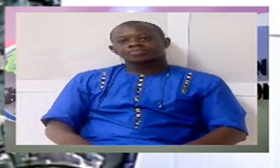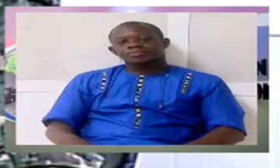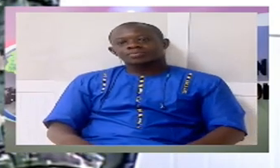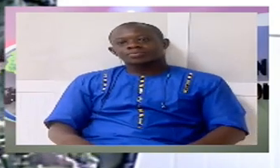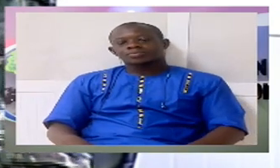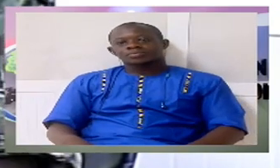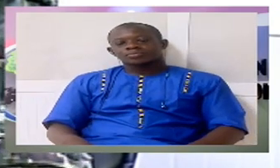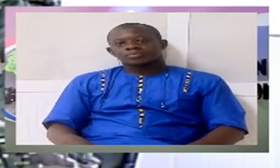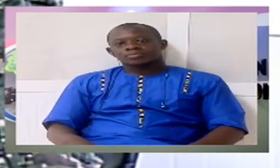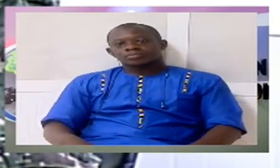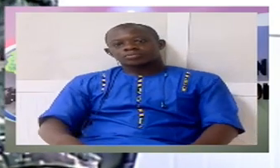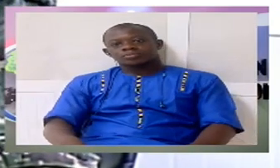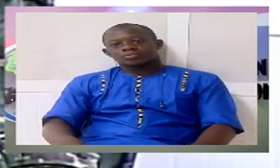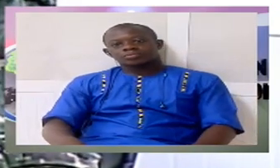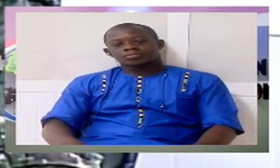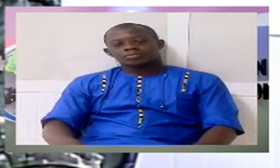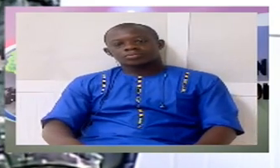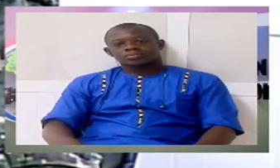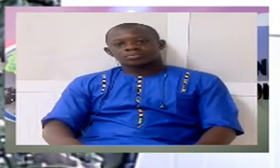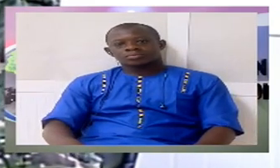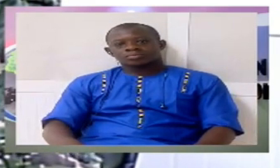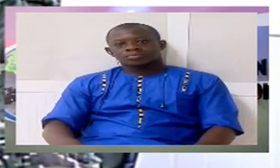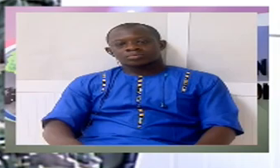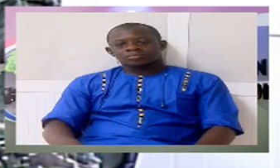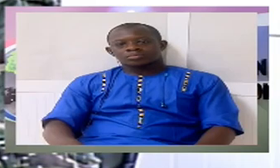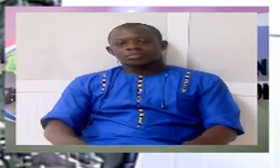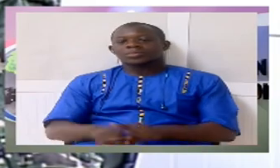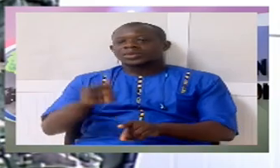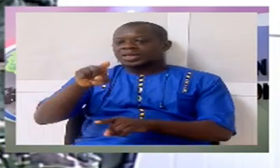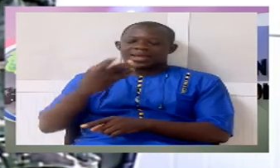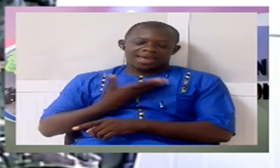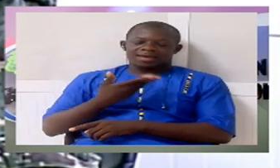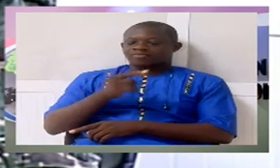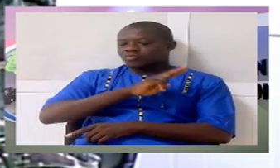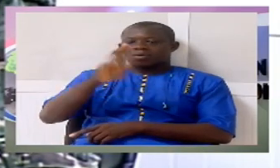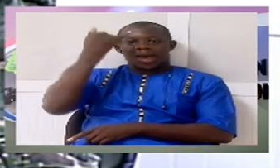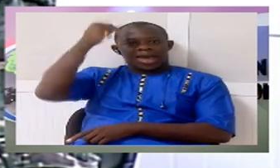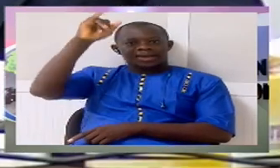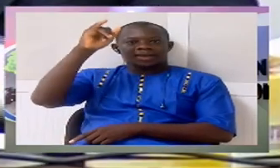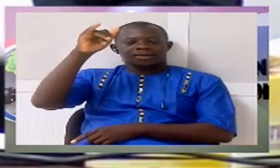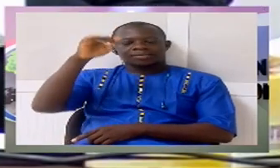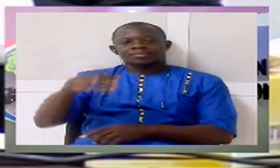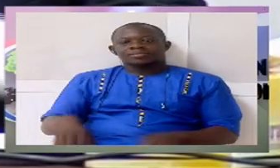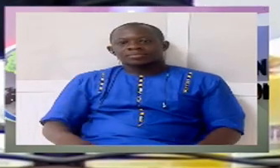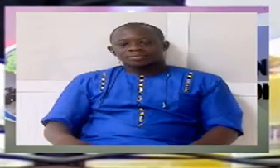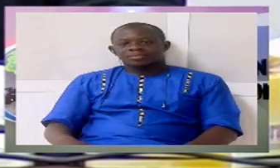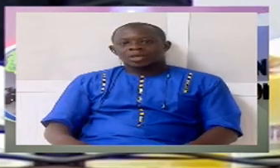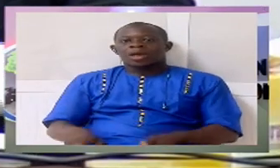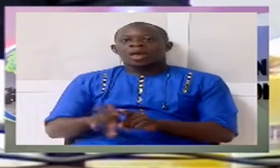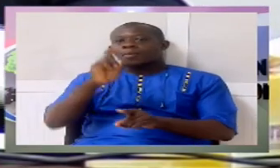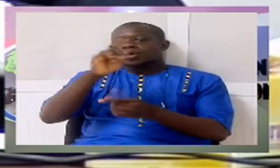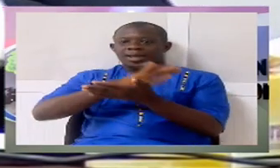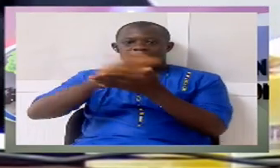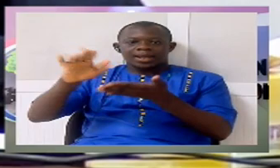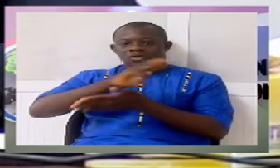bo mom amasi idea bi ko even hena baw ga jass monen to the president bo but it for that I do not have an idea but it is clear that